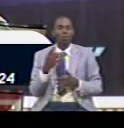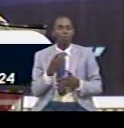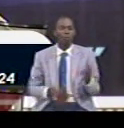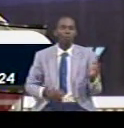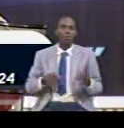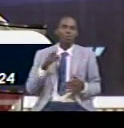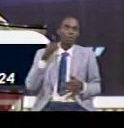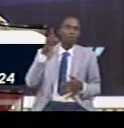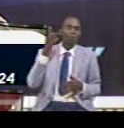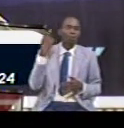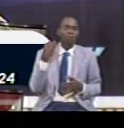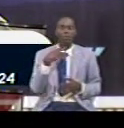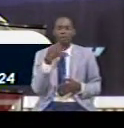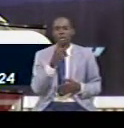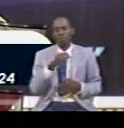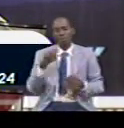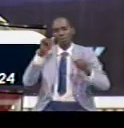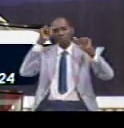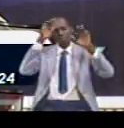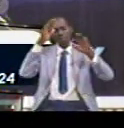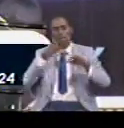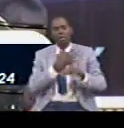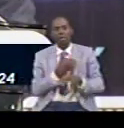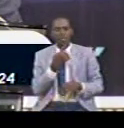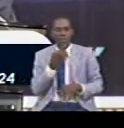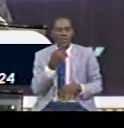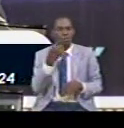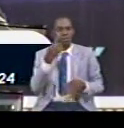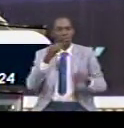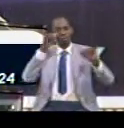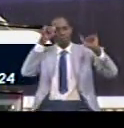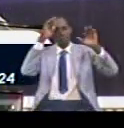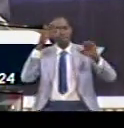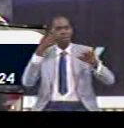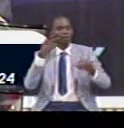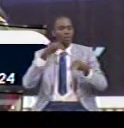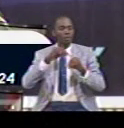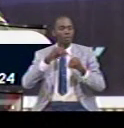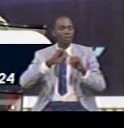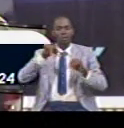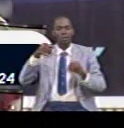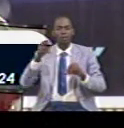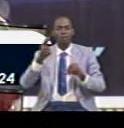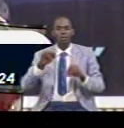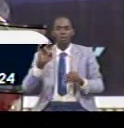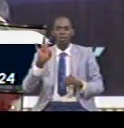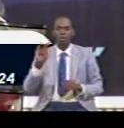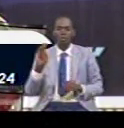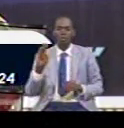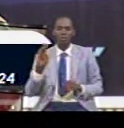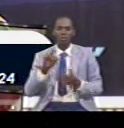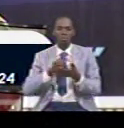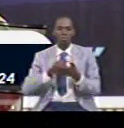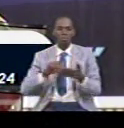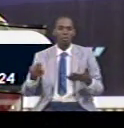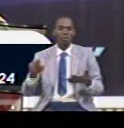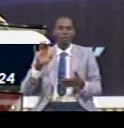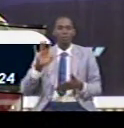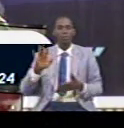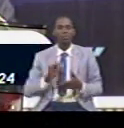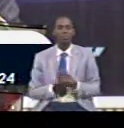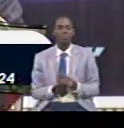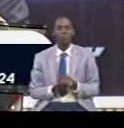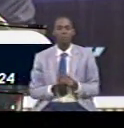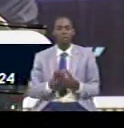Father, and he told the Father. I'm reading now from John chapter 17, and I'm reading from verse